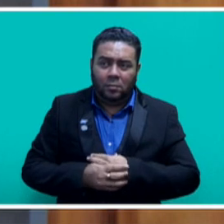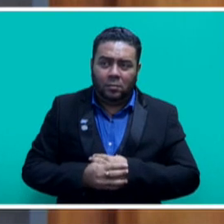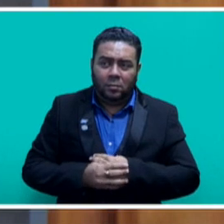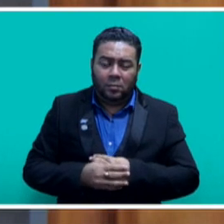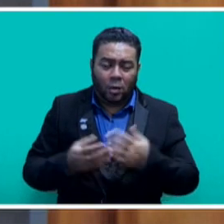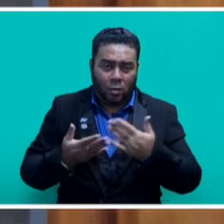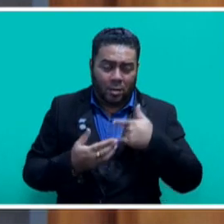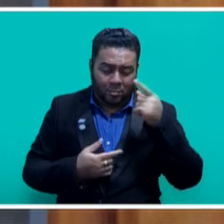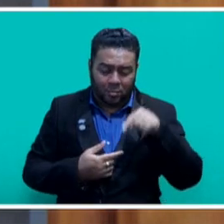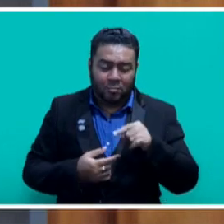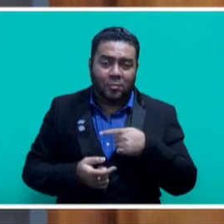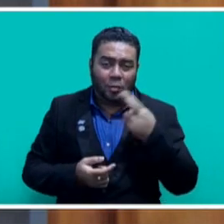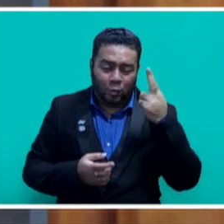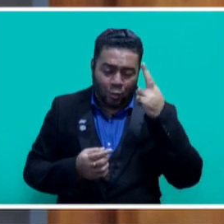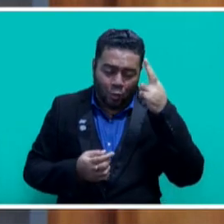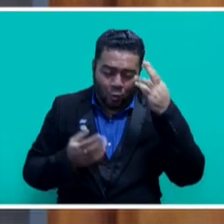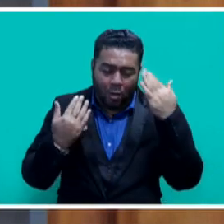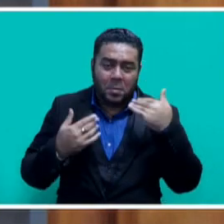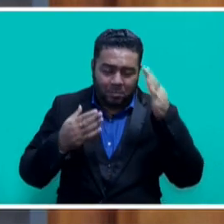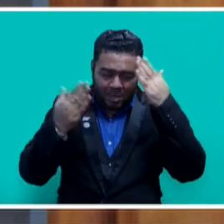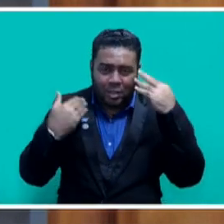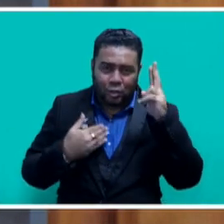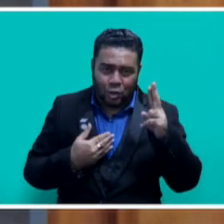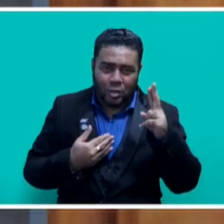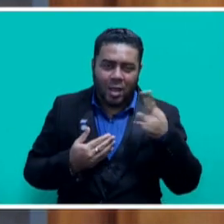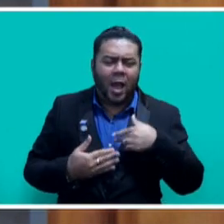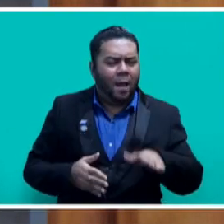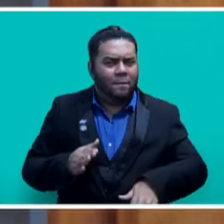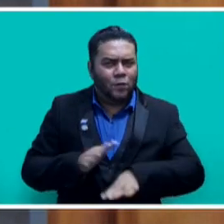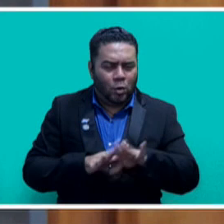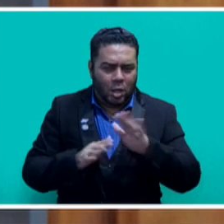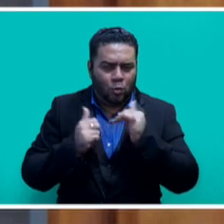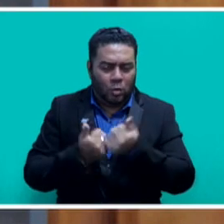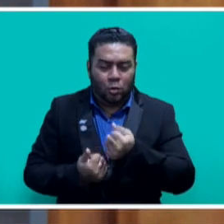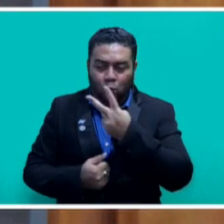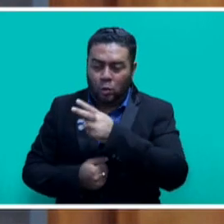On that note, Mr. Speaker, sir, I fully agree with the